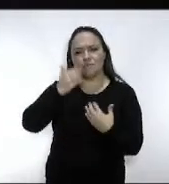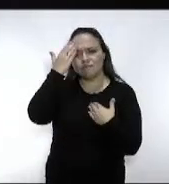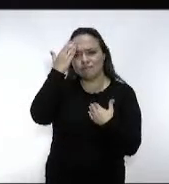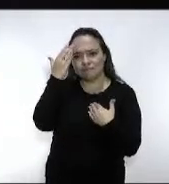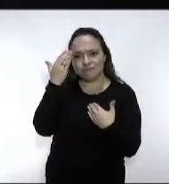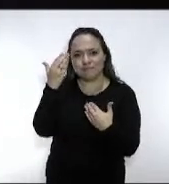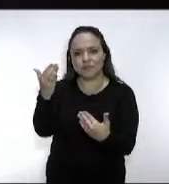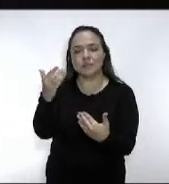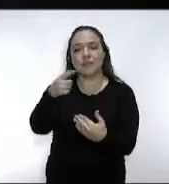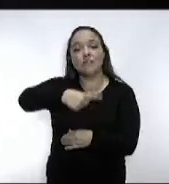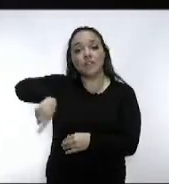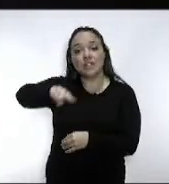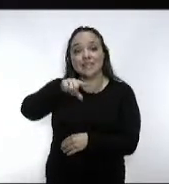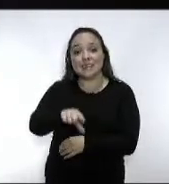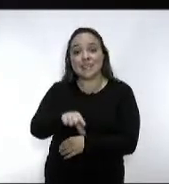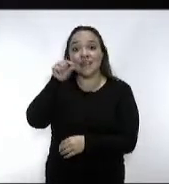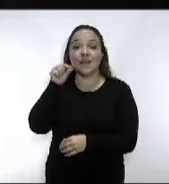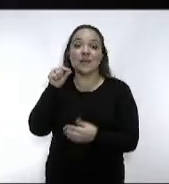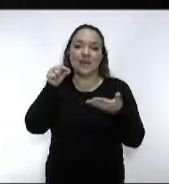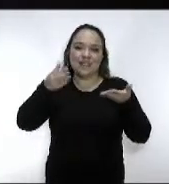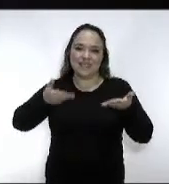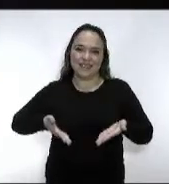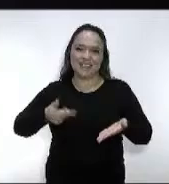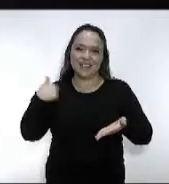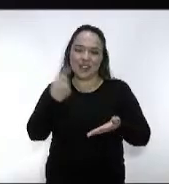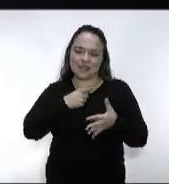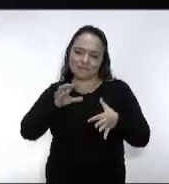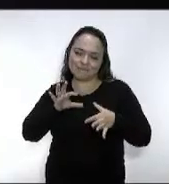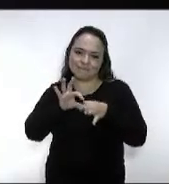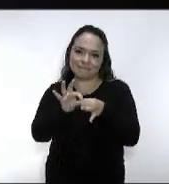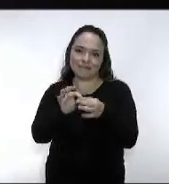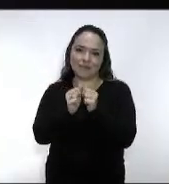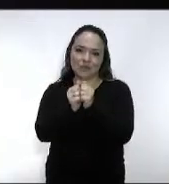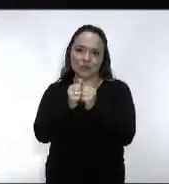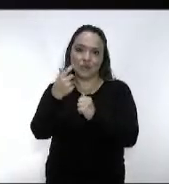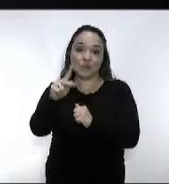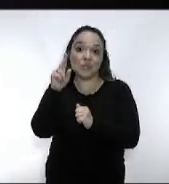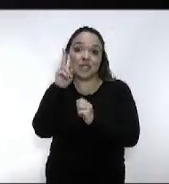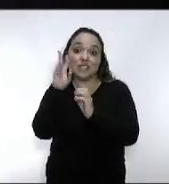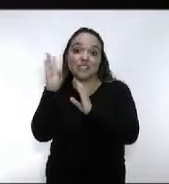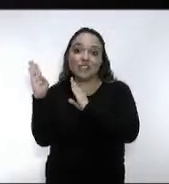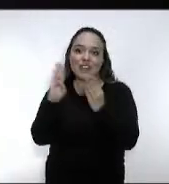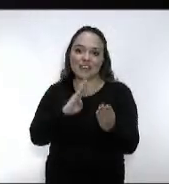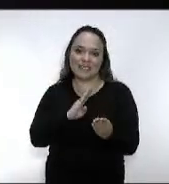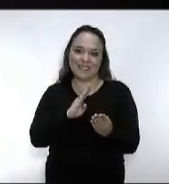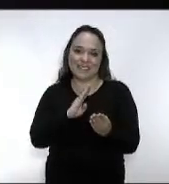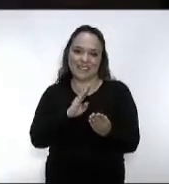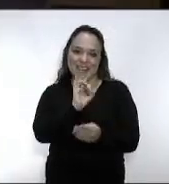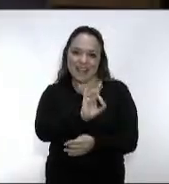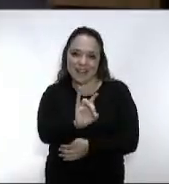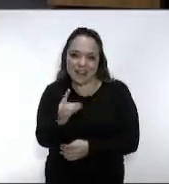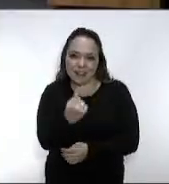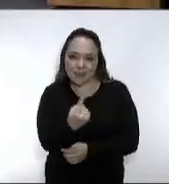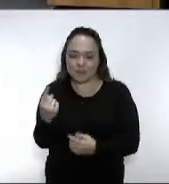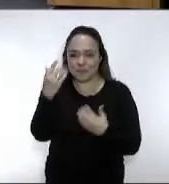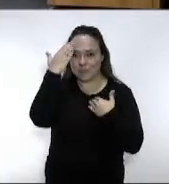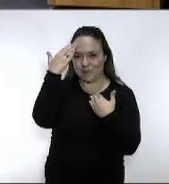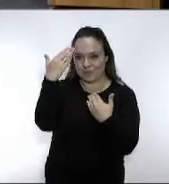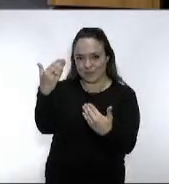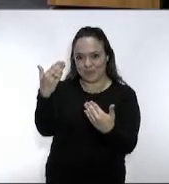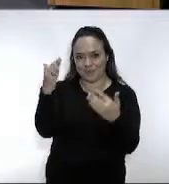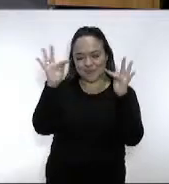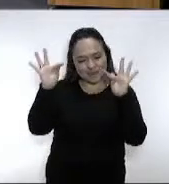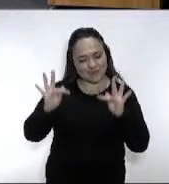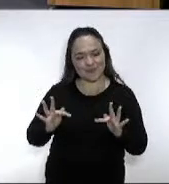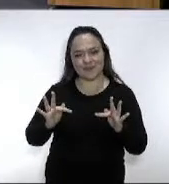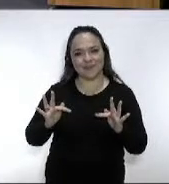my eternal gratitude for you having allowed that we could be part of the trajectory